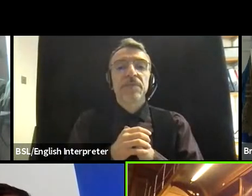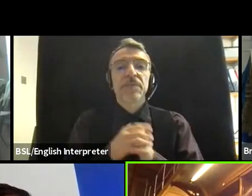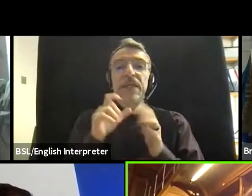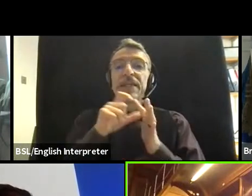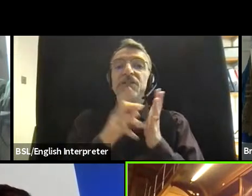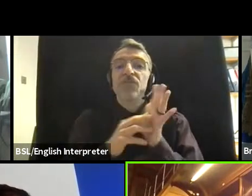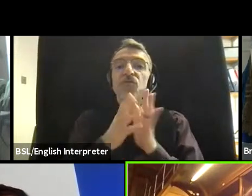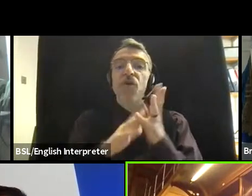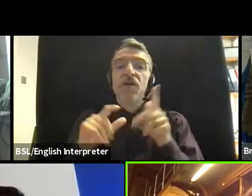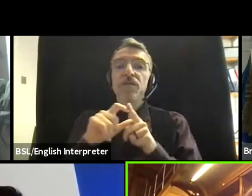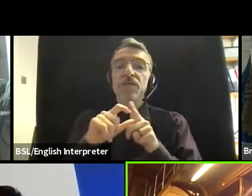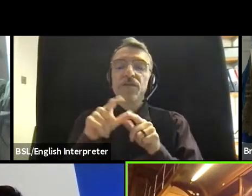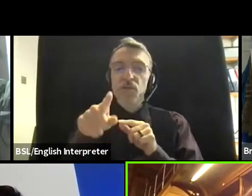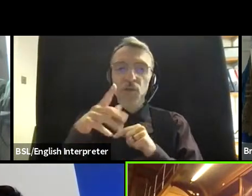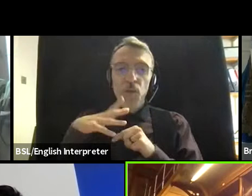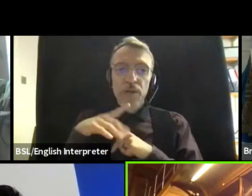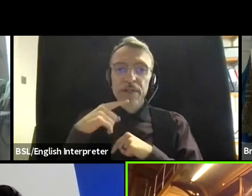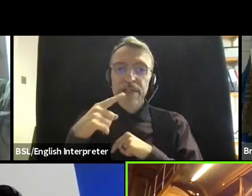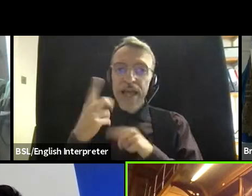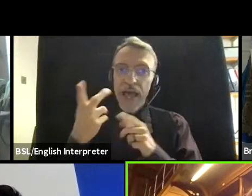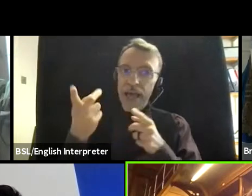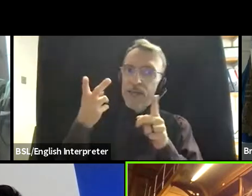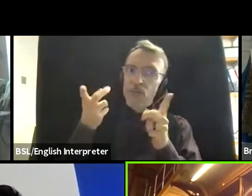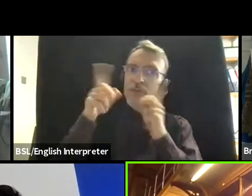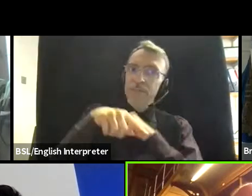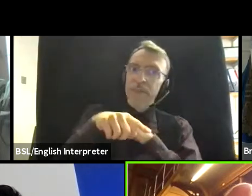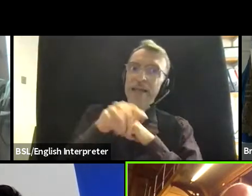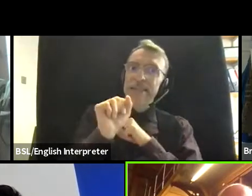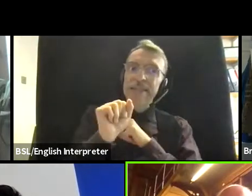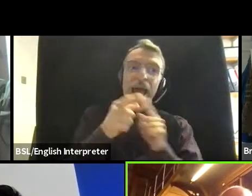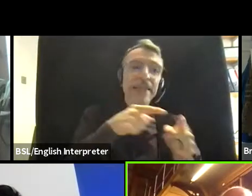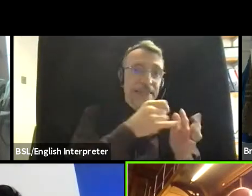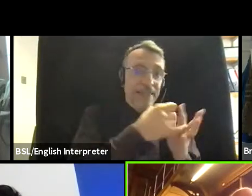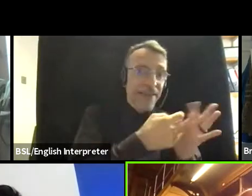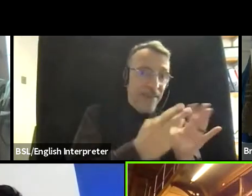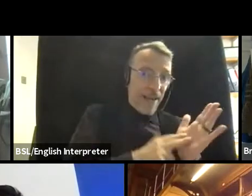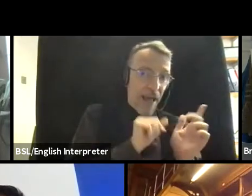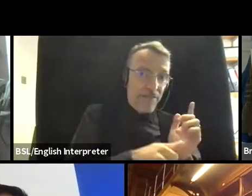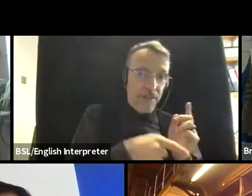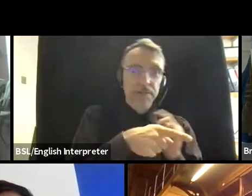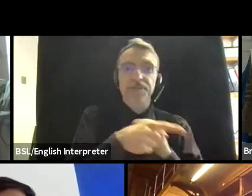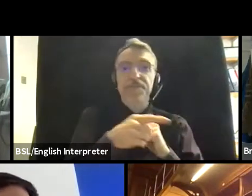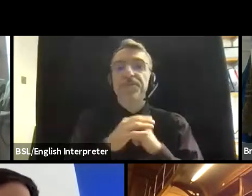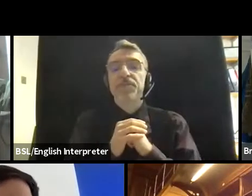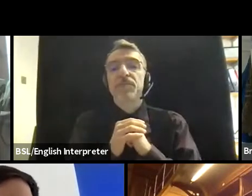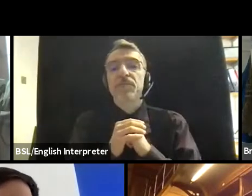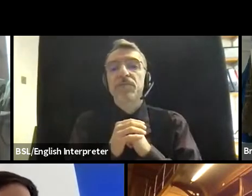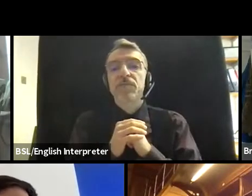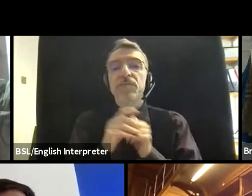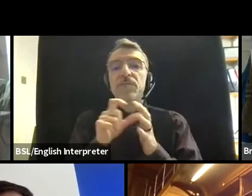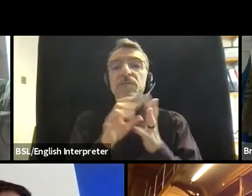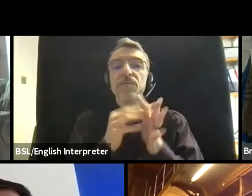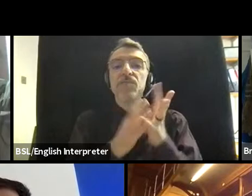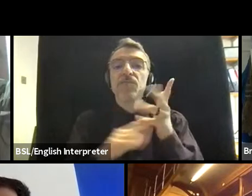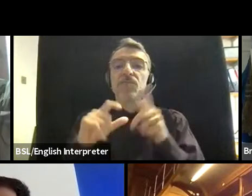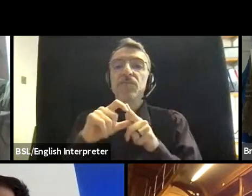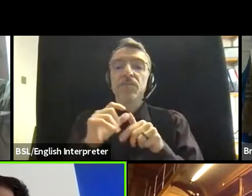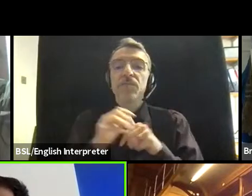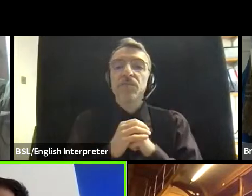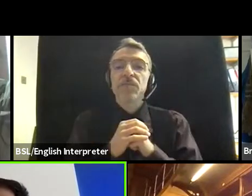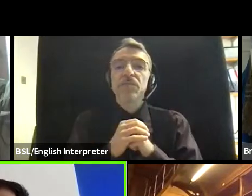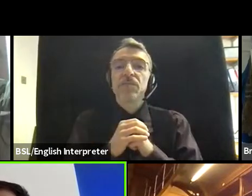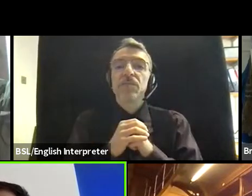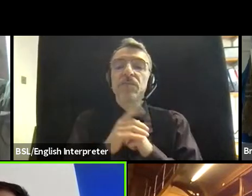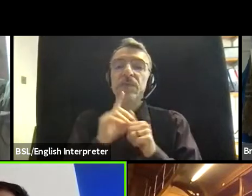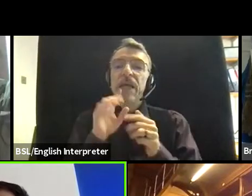Murad. Maybe do you want to go back on that one, and then Stephen after that, please? Okay, thank you. Yeah, I just wanted to touch upon